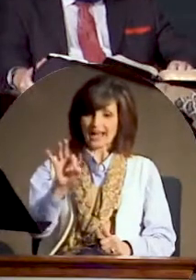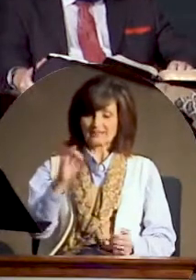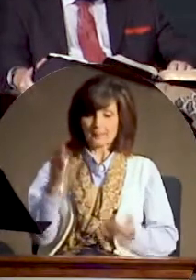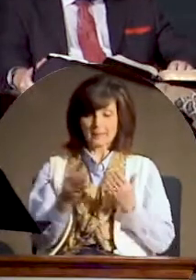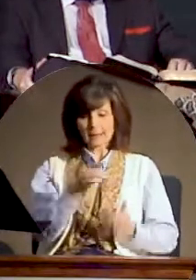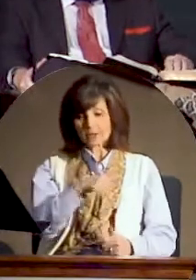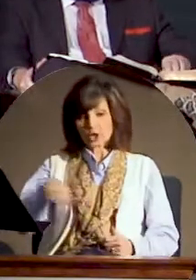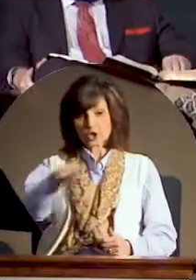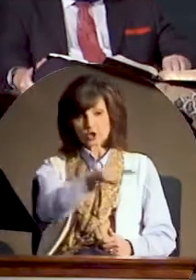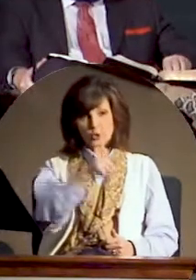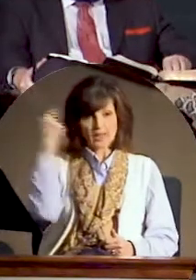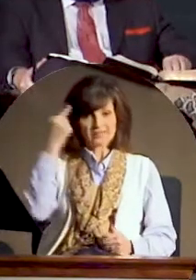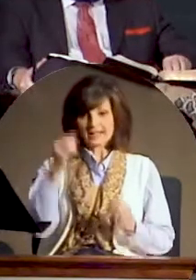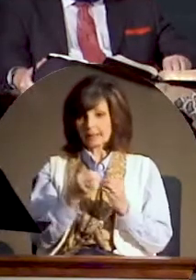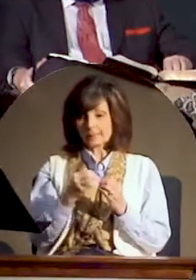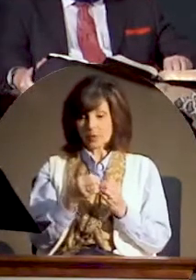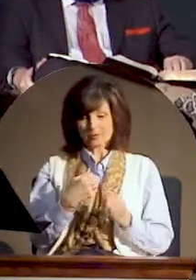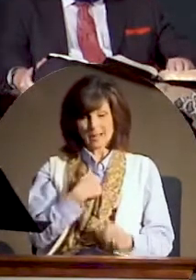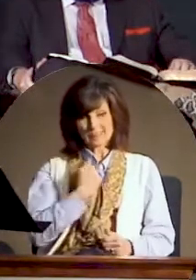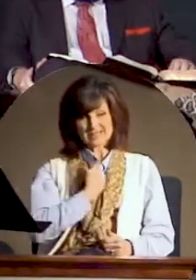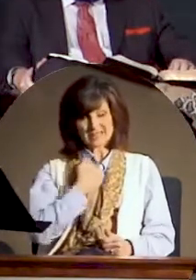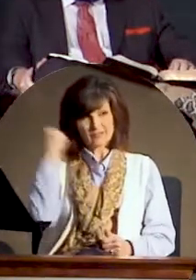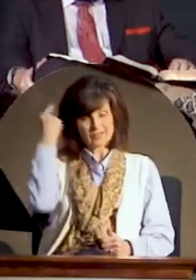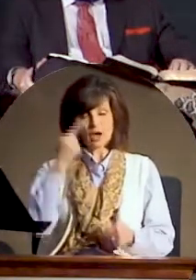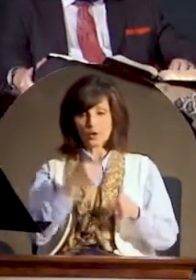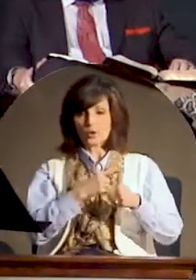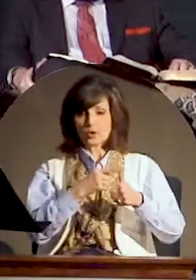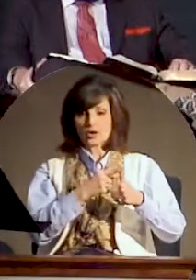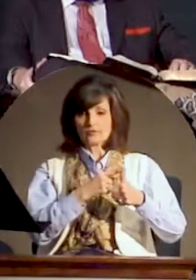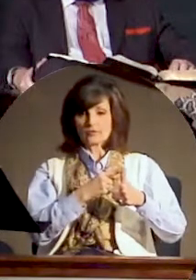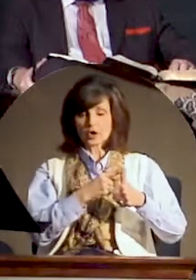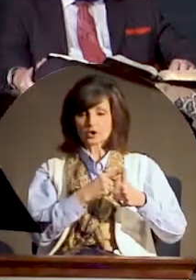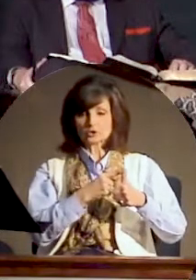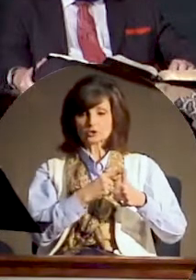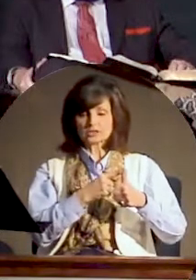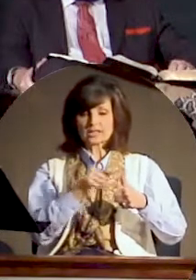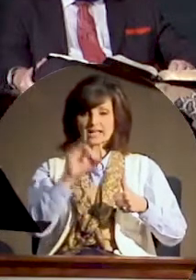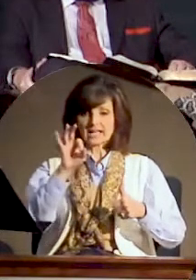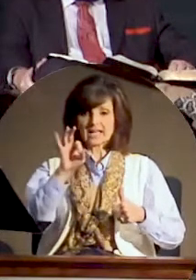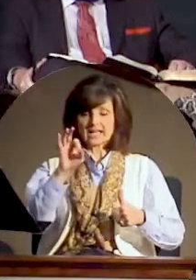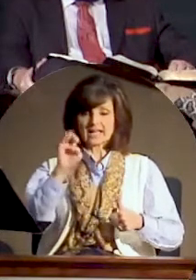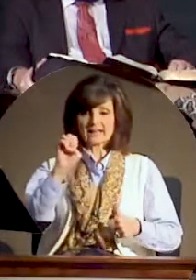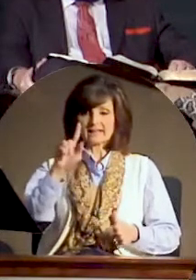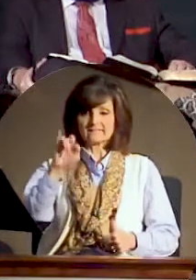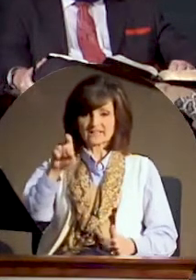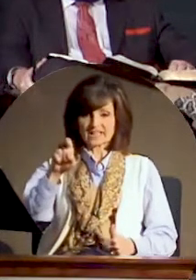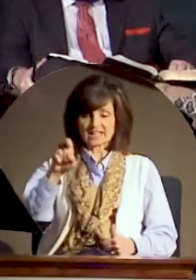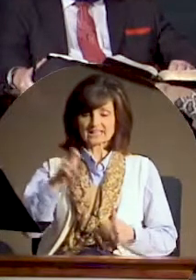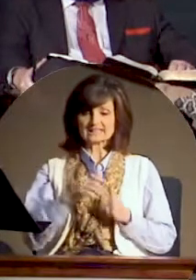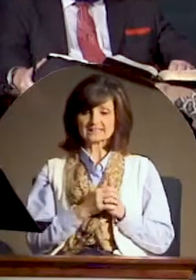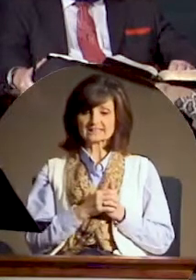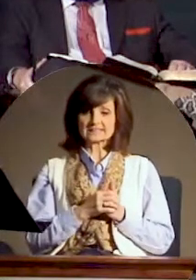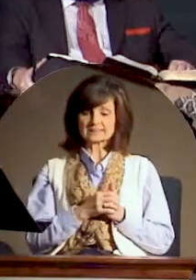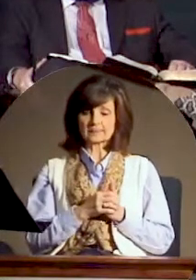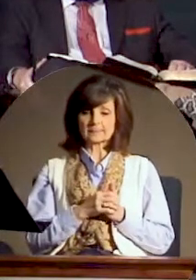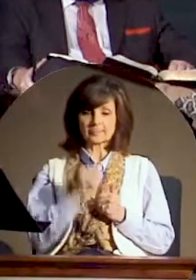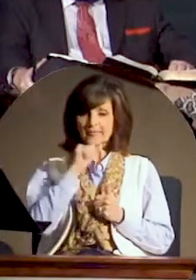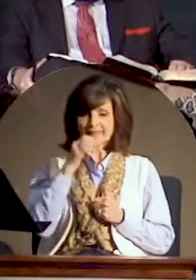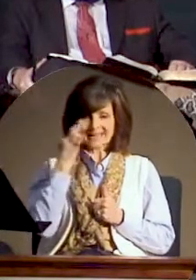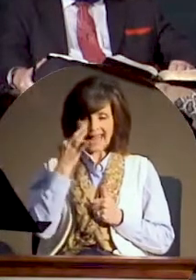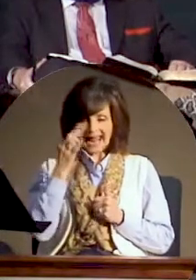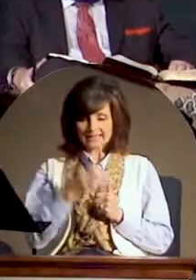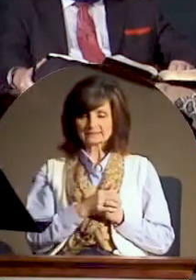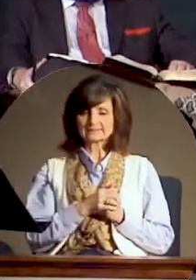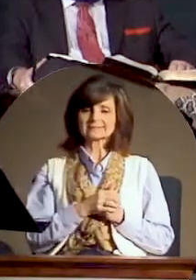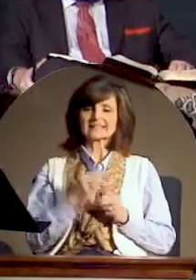think of more, but I could only think of three. Number one, there was Felix. Not Felix the cat, but